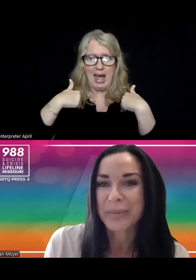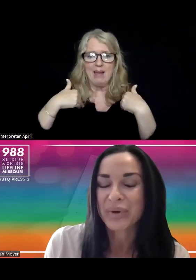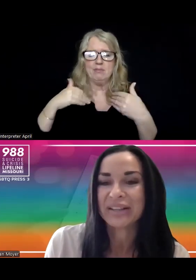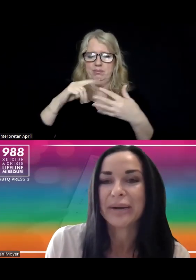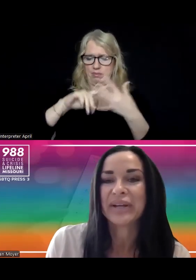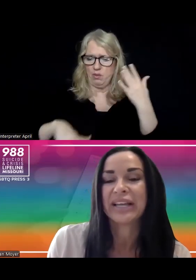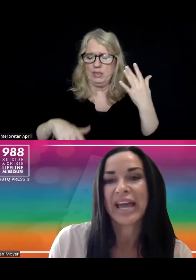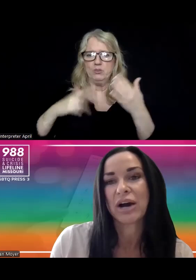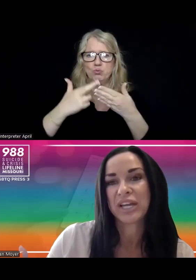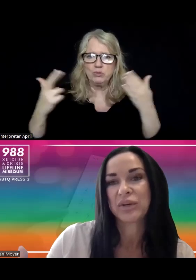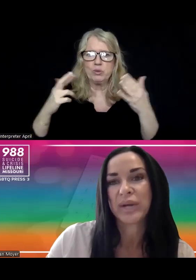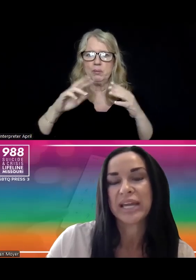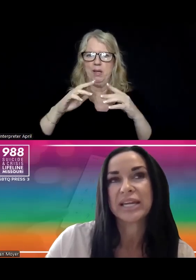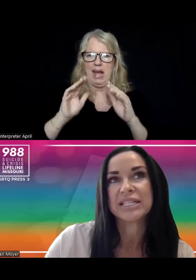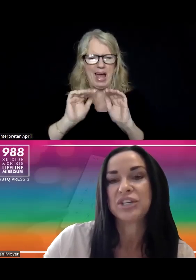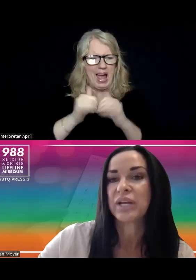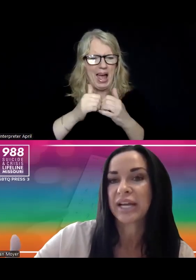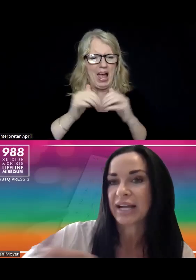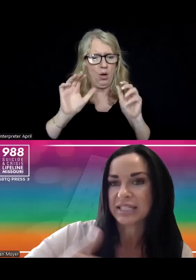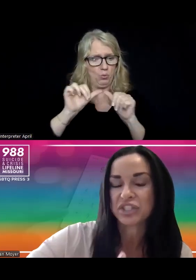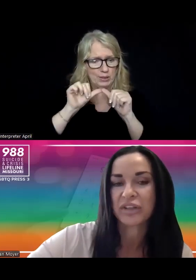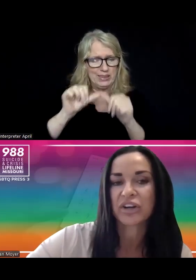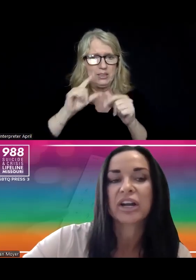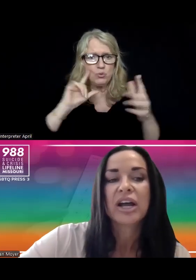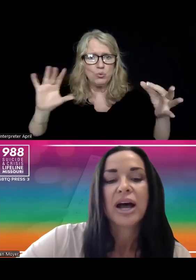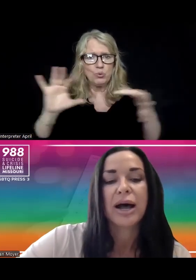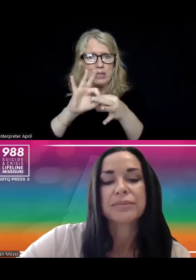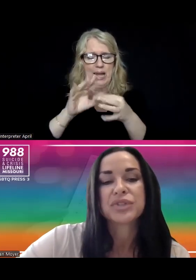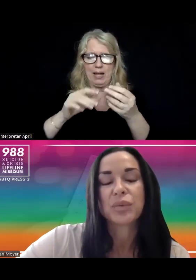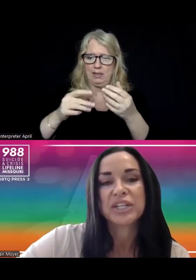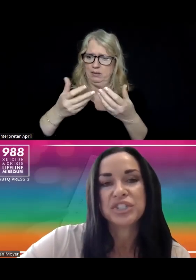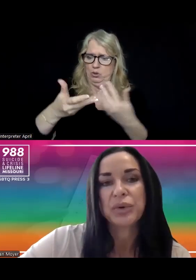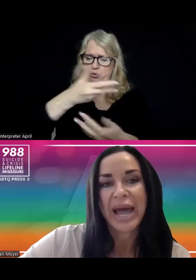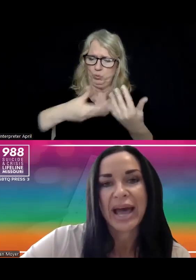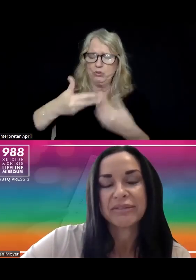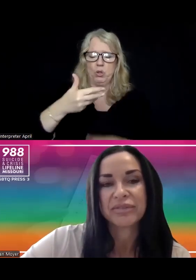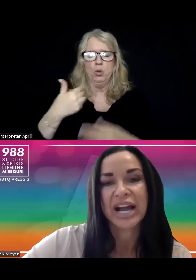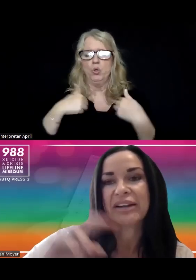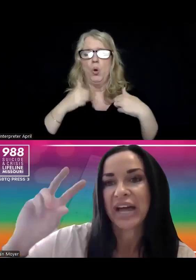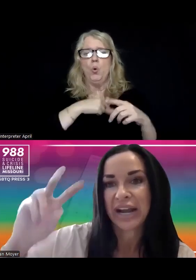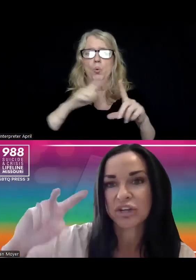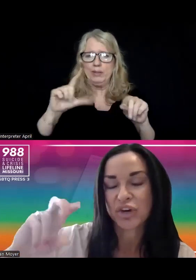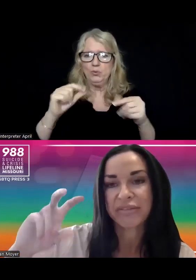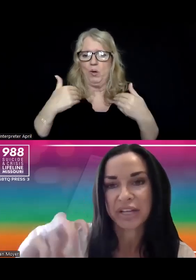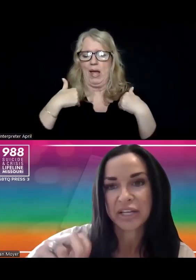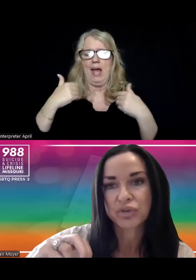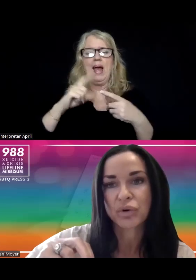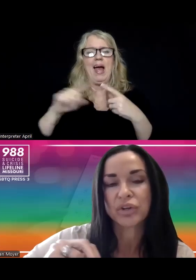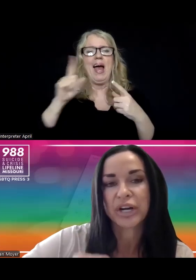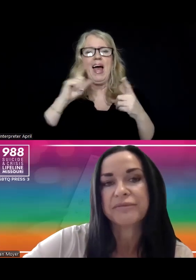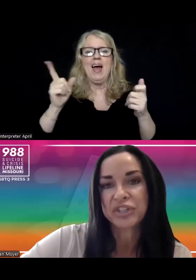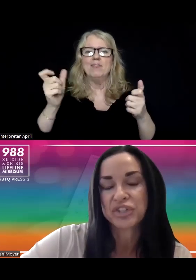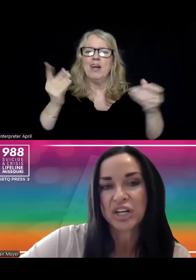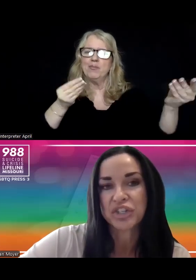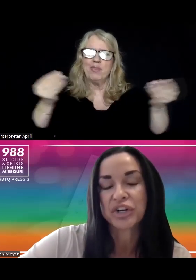one umbrella, but like, how can we continue to connect each other? So we do have kind of that air traffic